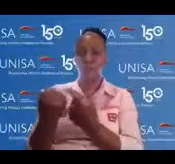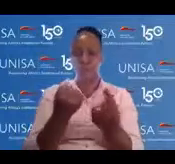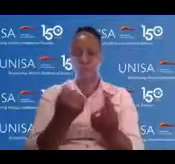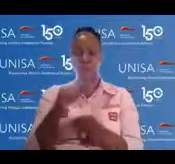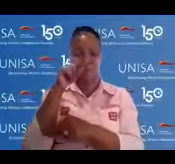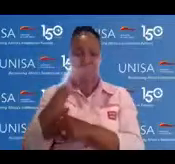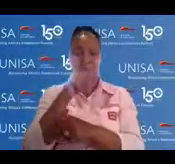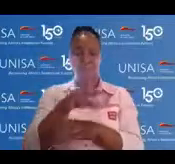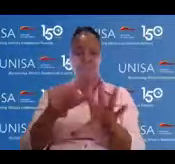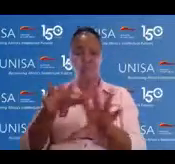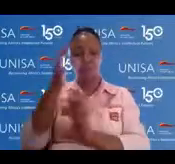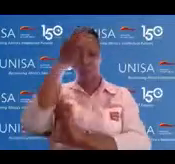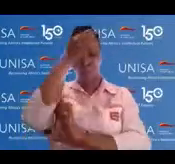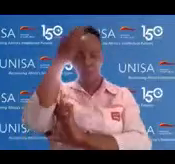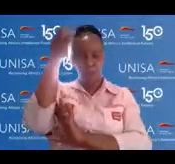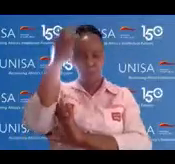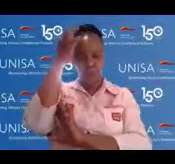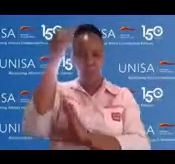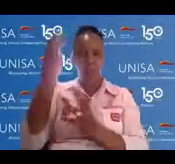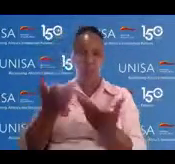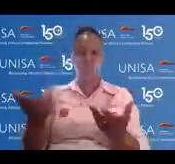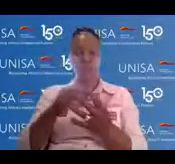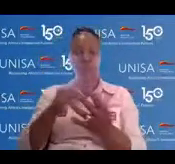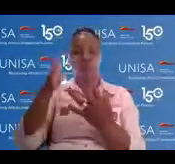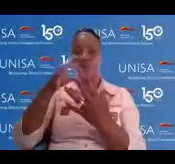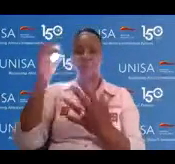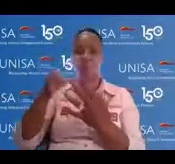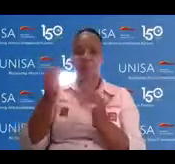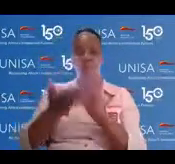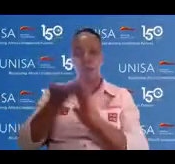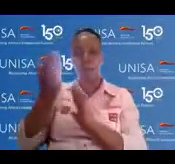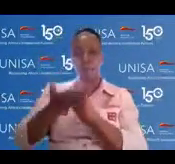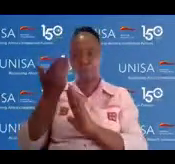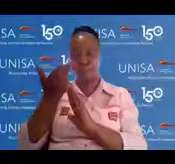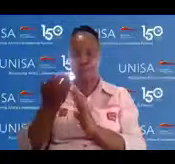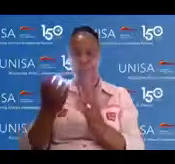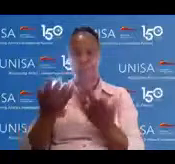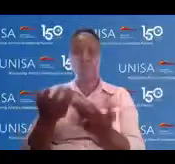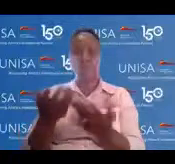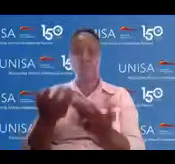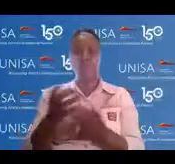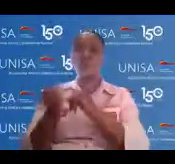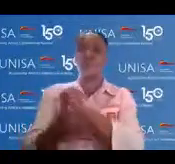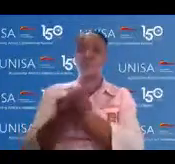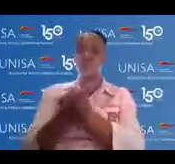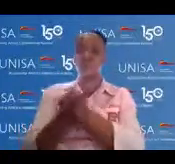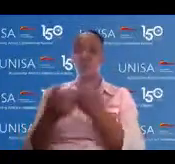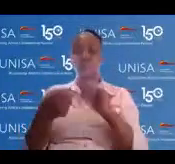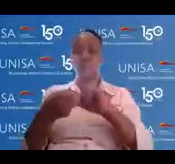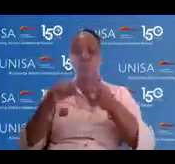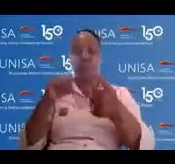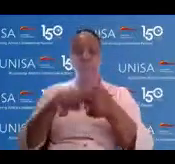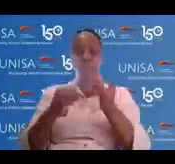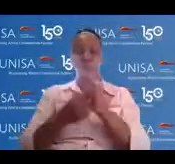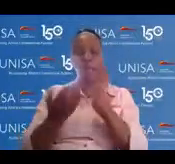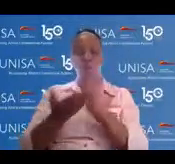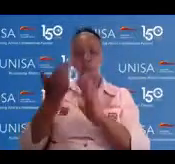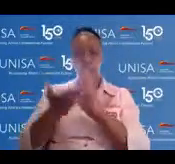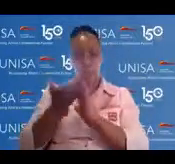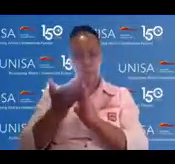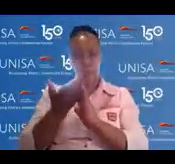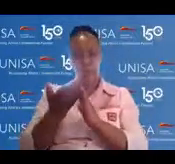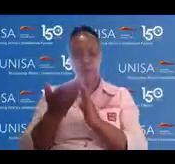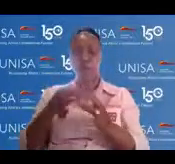to this point where you select upload PDF. So what happens if you now have problems uploading? Don't worry about it. You've still got